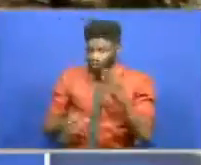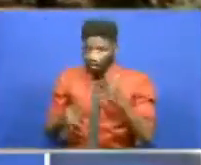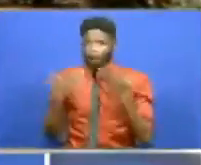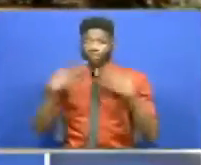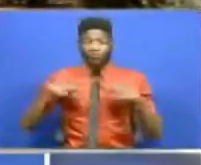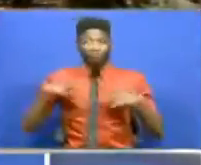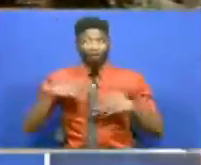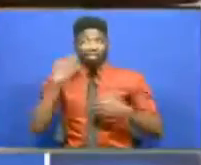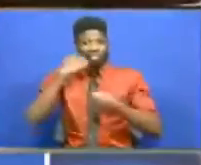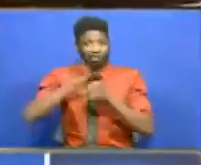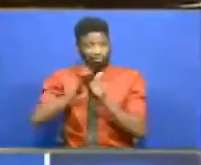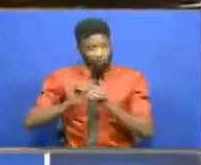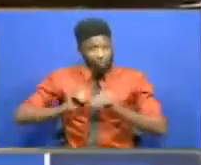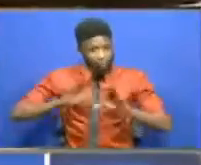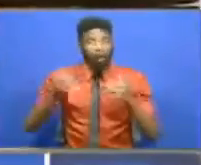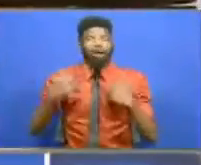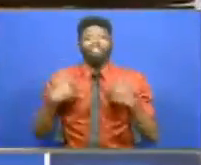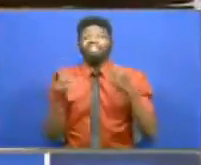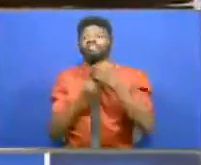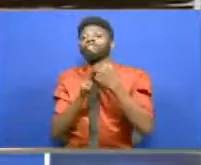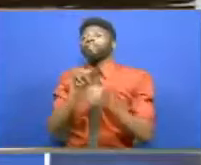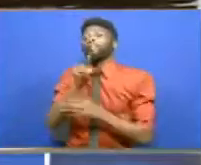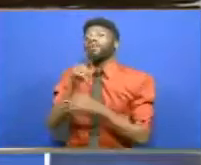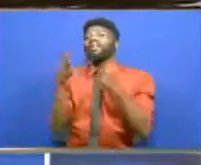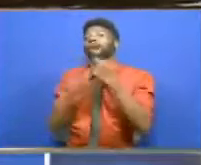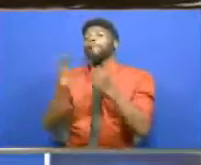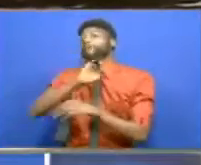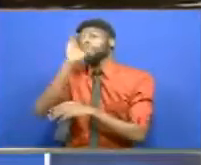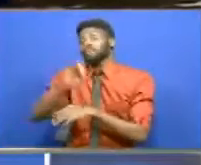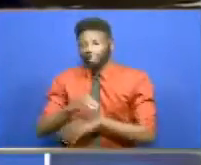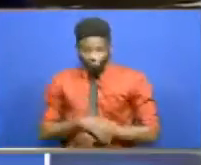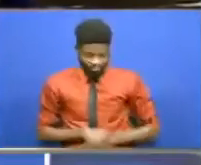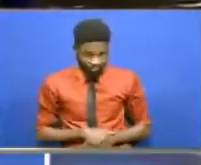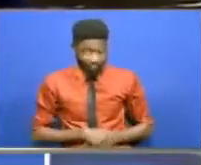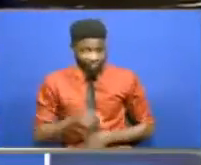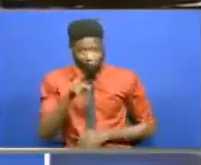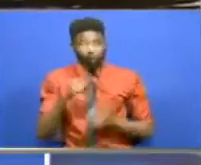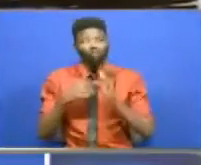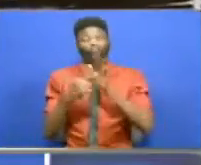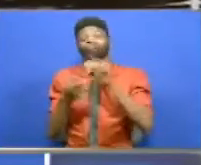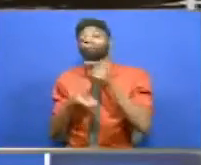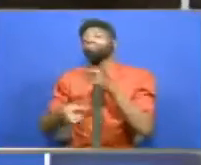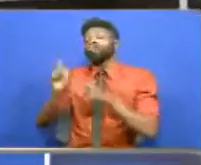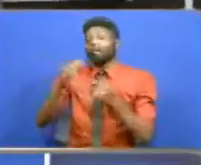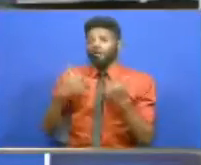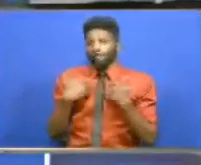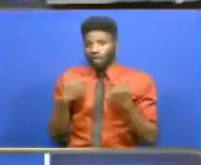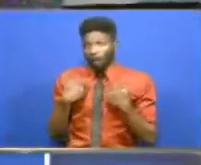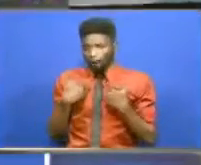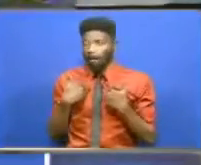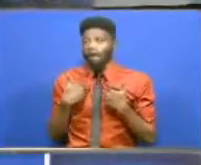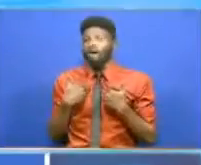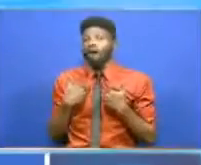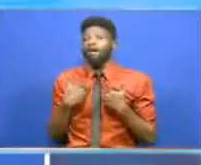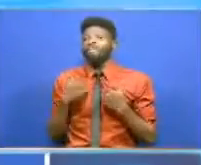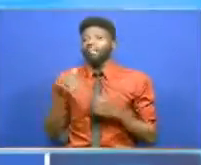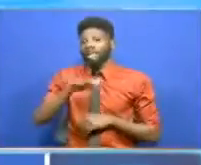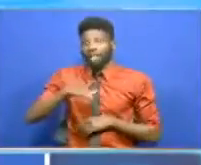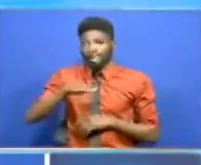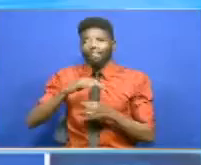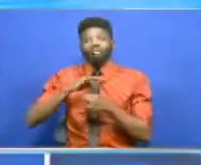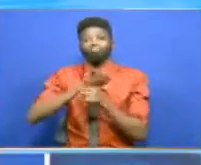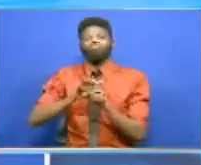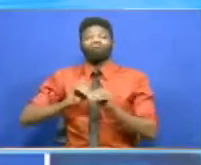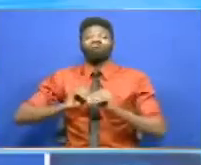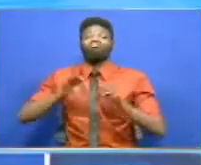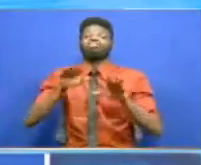nchini ni 7.9%, hili likiwa ni ongezeko katika kiwango cha maambukizi ya virusi hivyo. And if we were